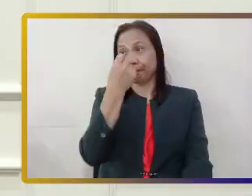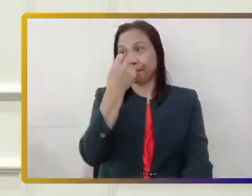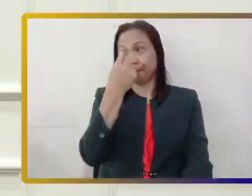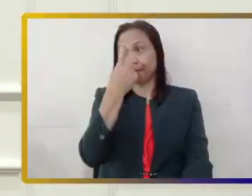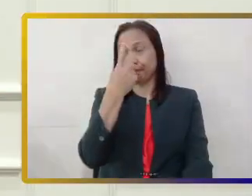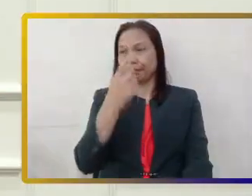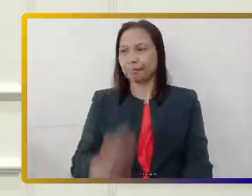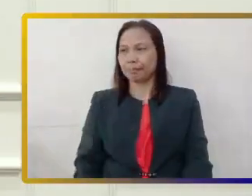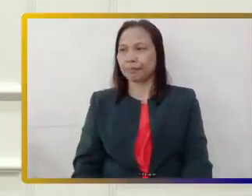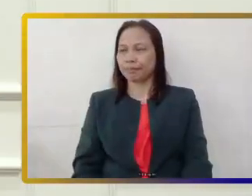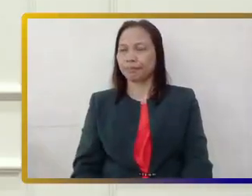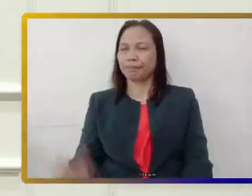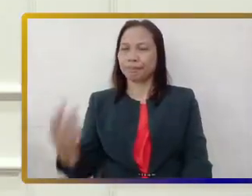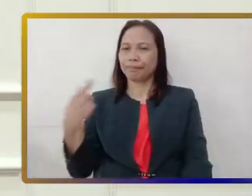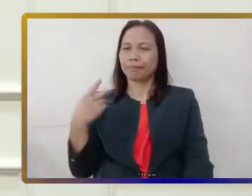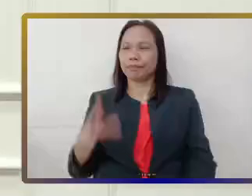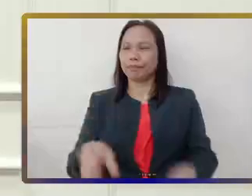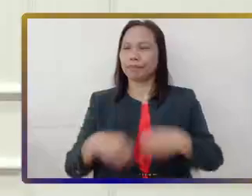let me give you